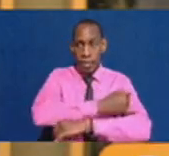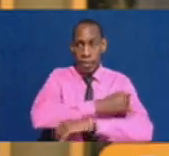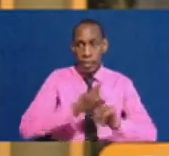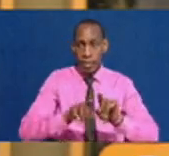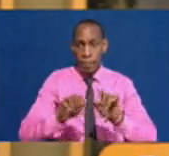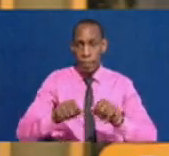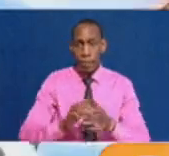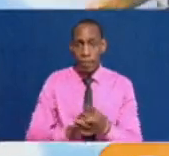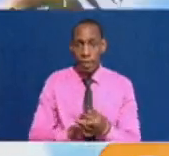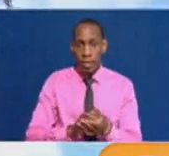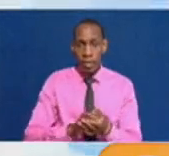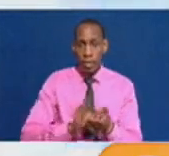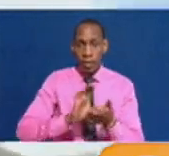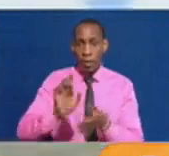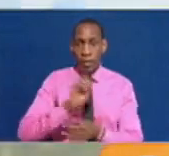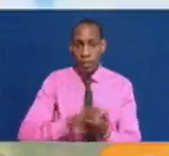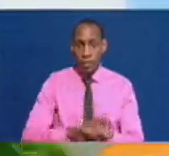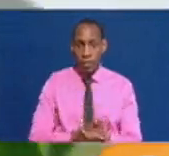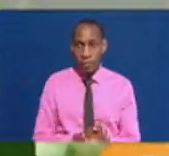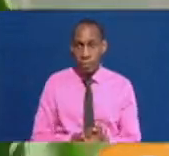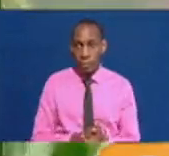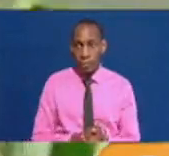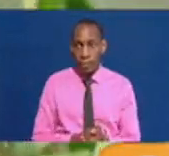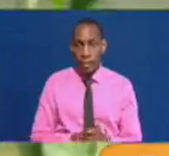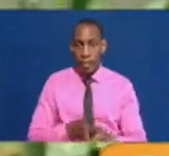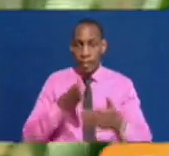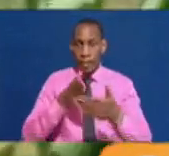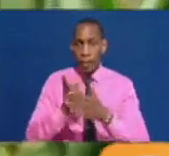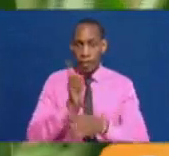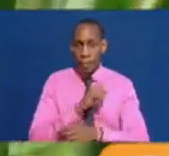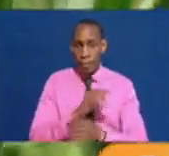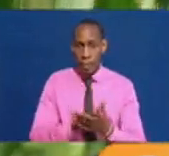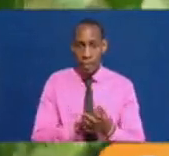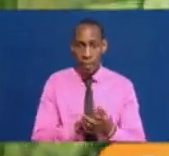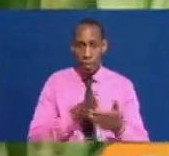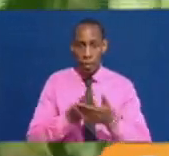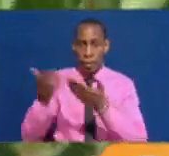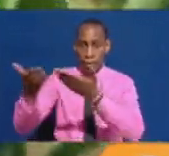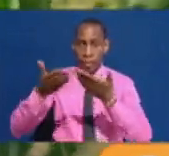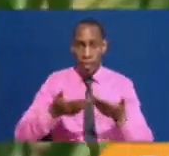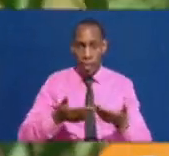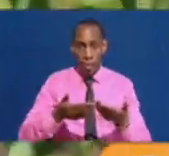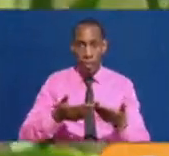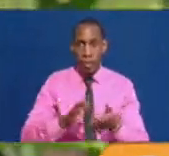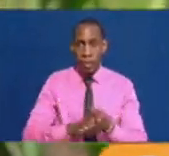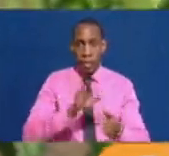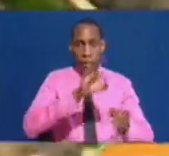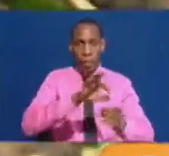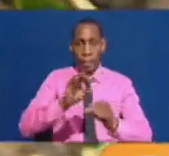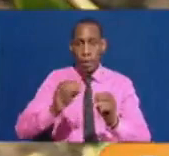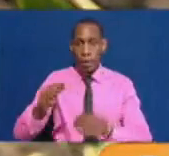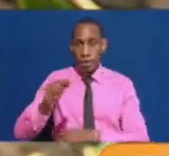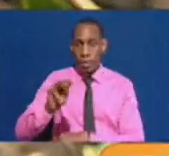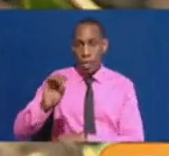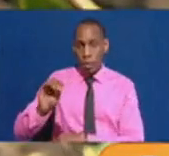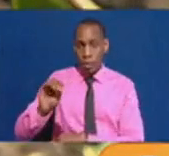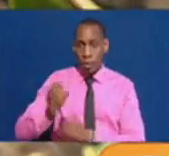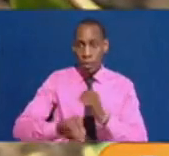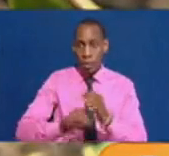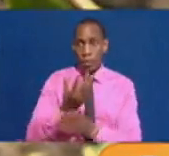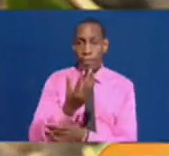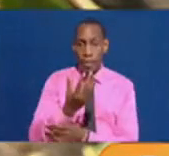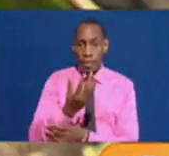be directed. The 2012 moratorium had restricted importation and open cultivation of genetically modified